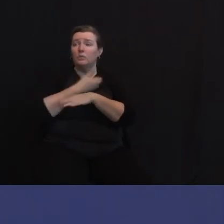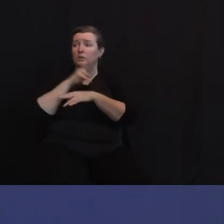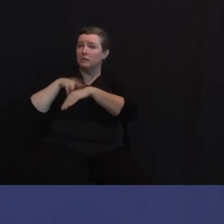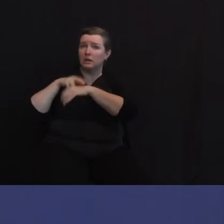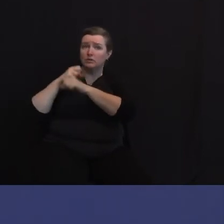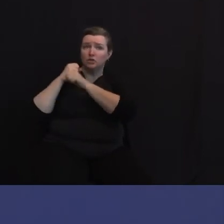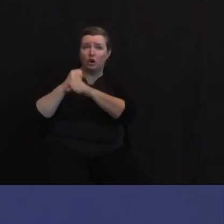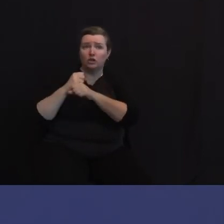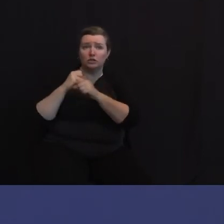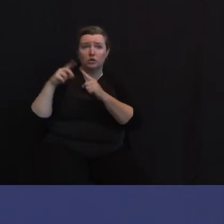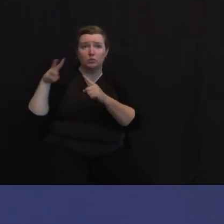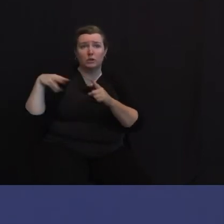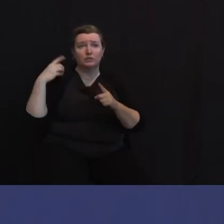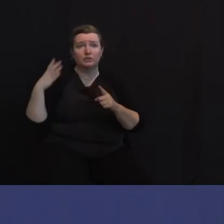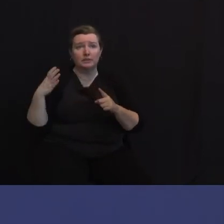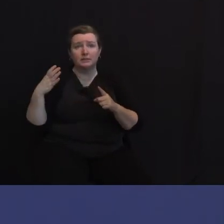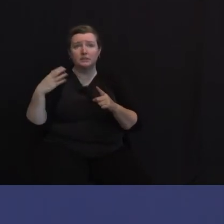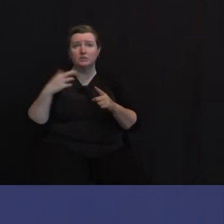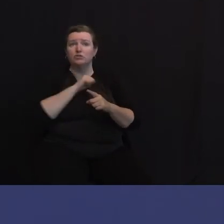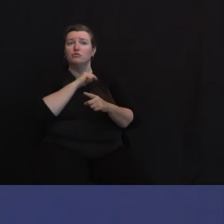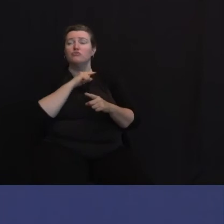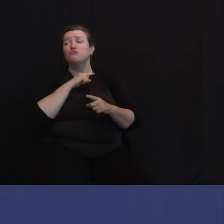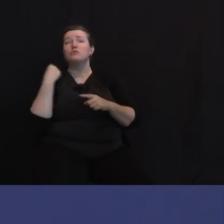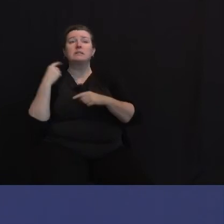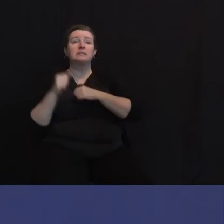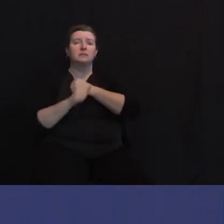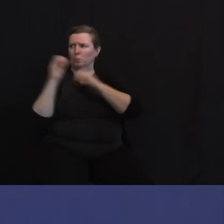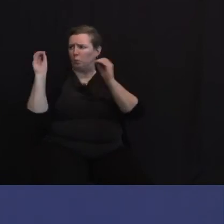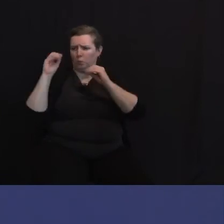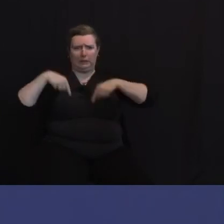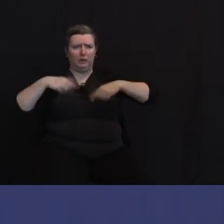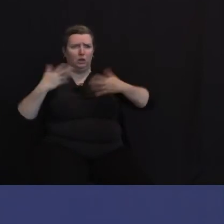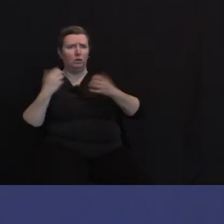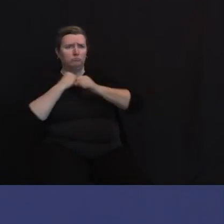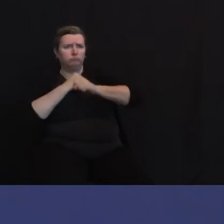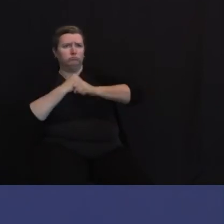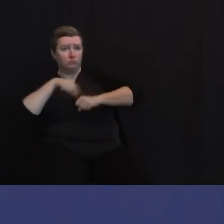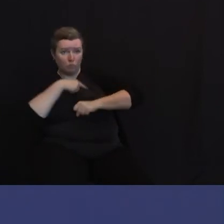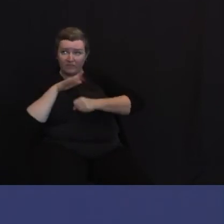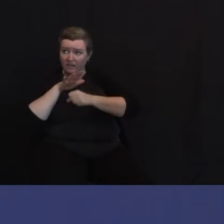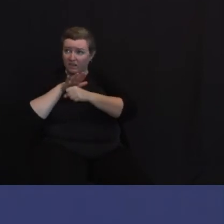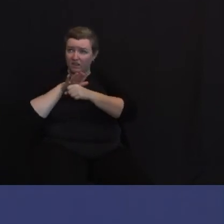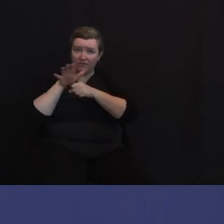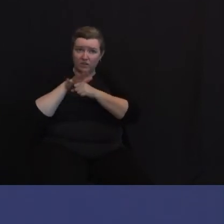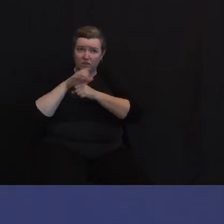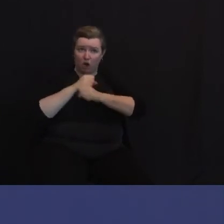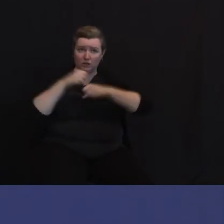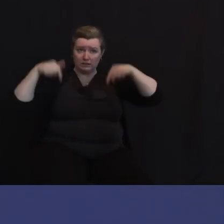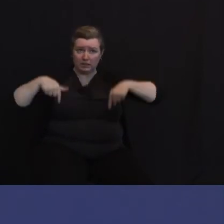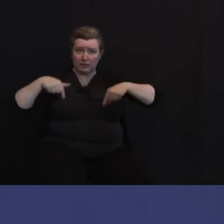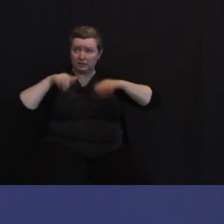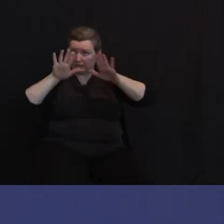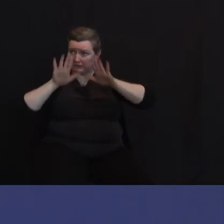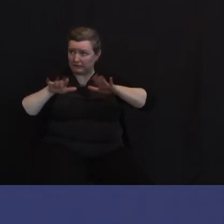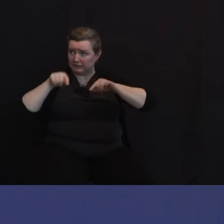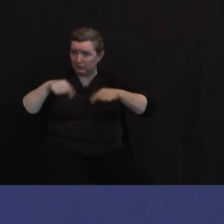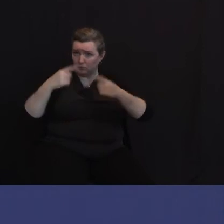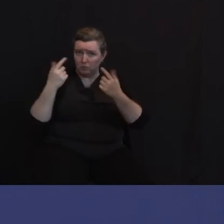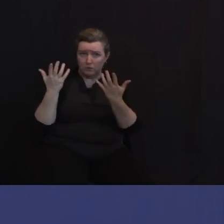500 Guard members being recalled to New Jersey, and are there enough to protect the State House on Sunday? And lastly, for you,